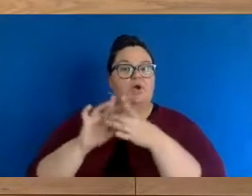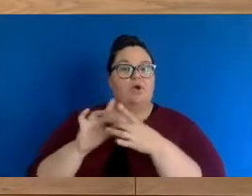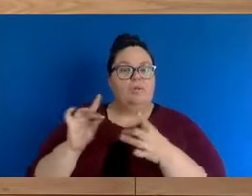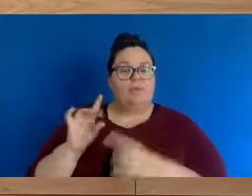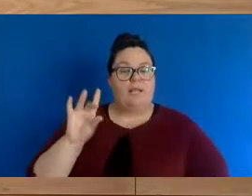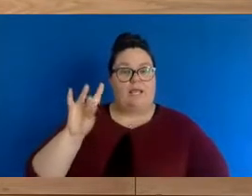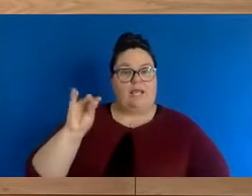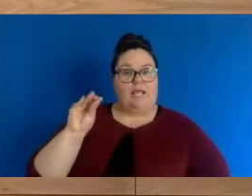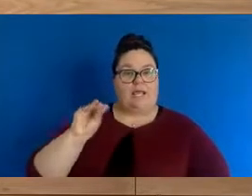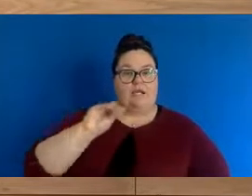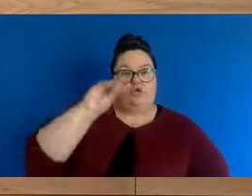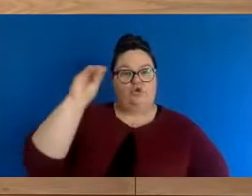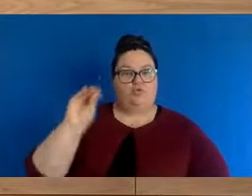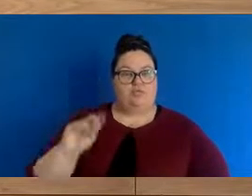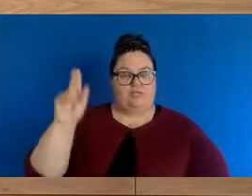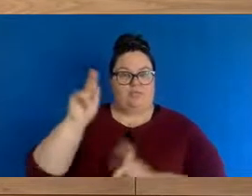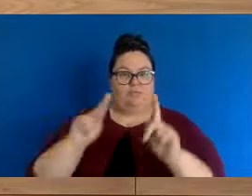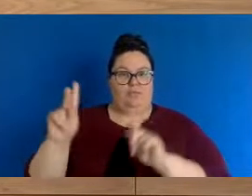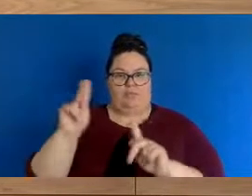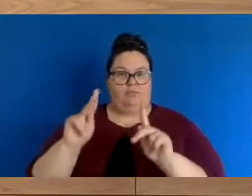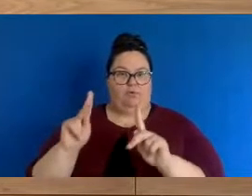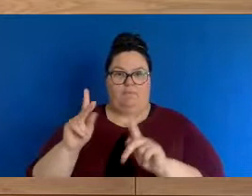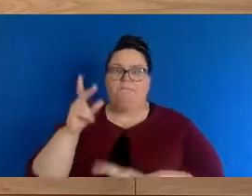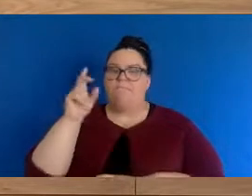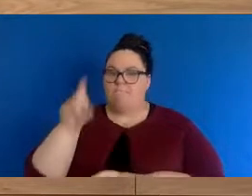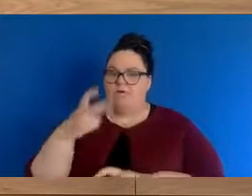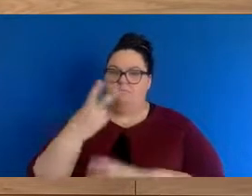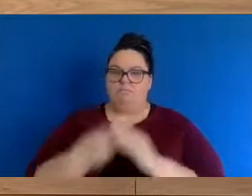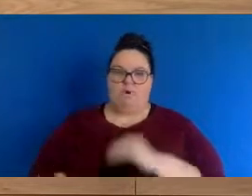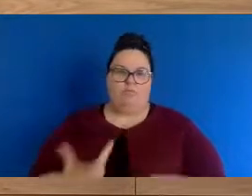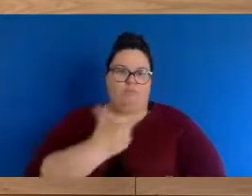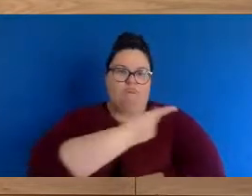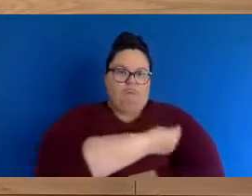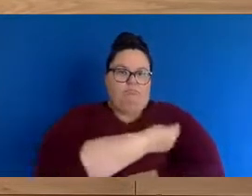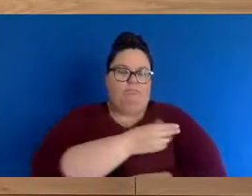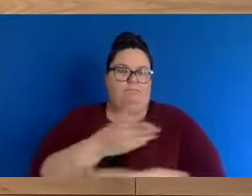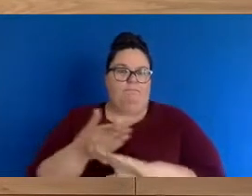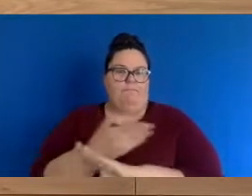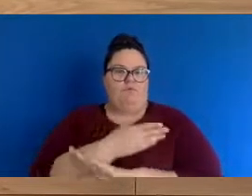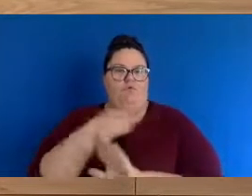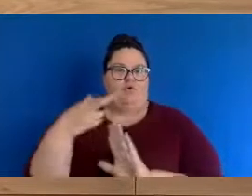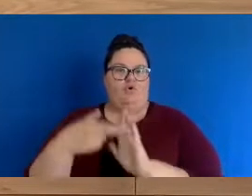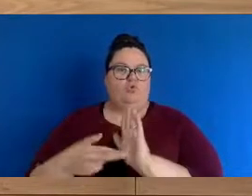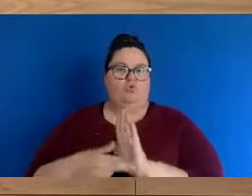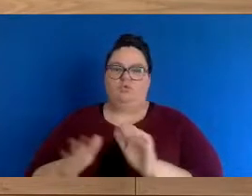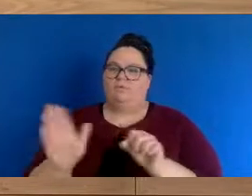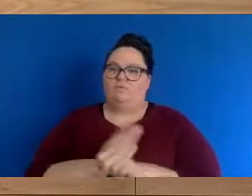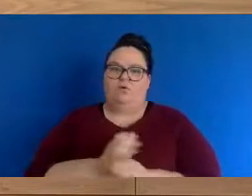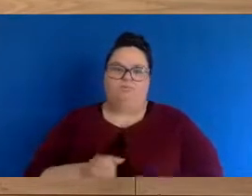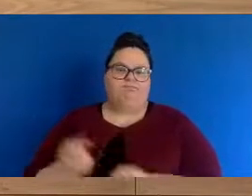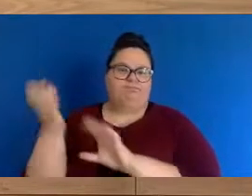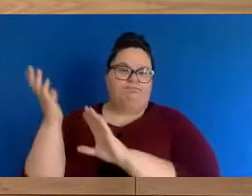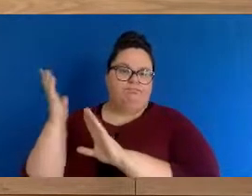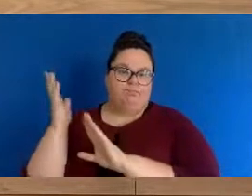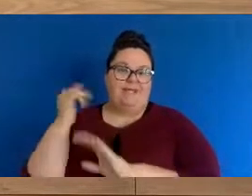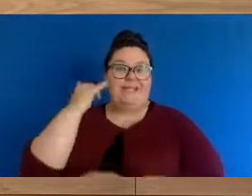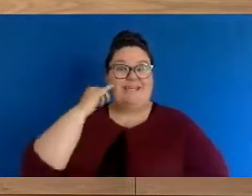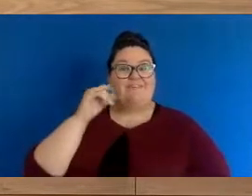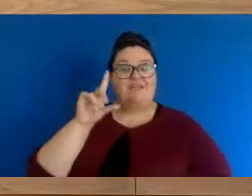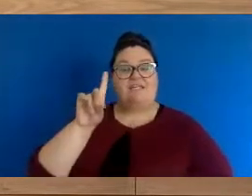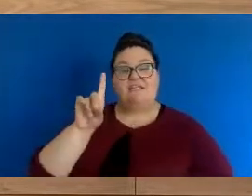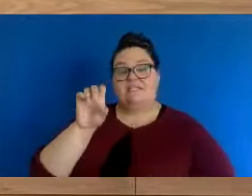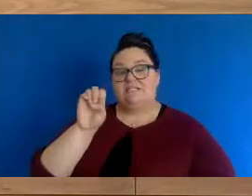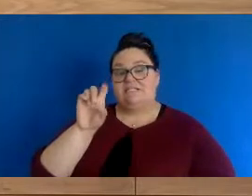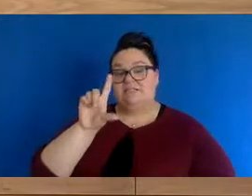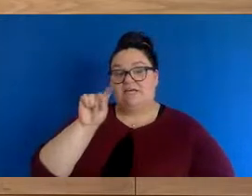eligible population will have to be double dosed before protective measures are fully lifted if the Delta variant becomes